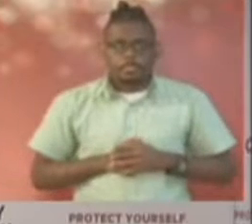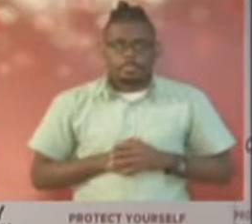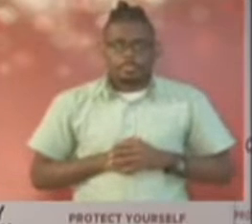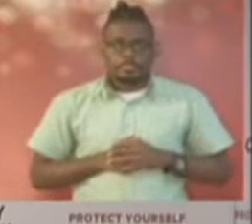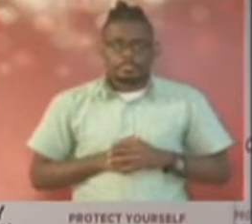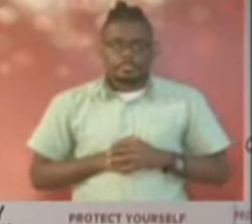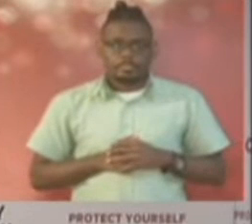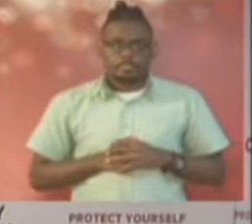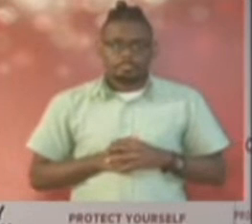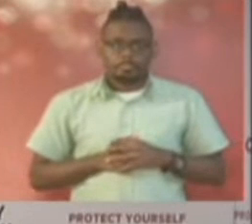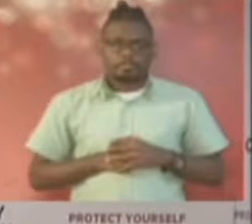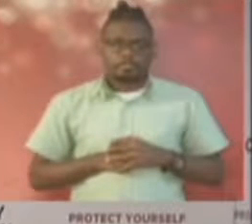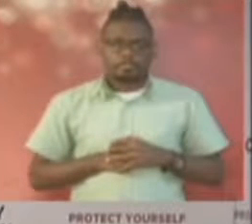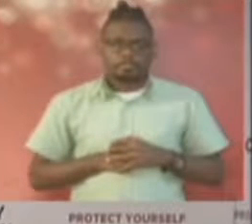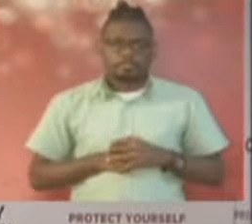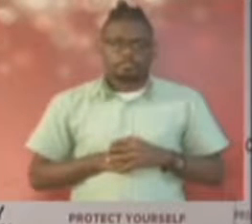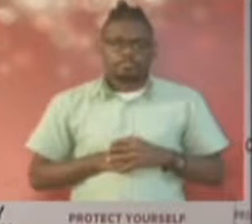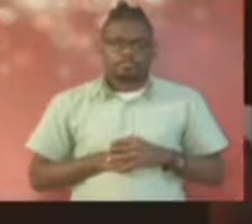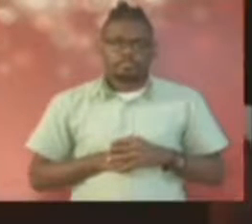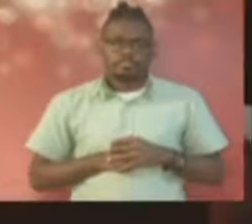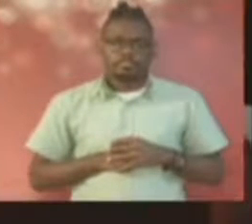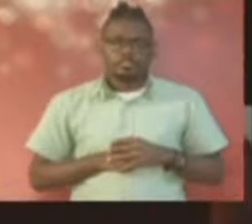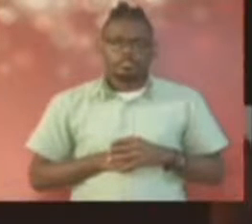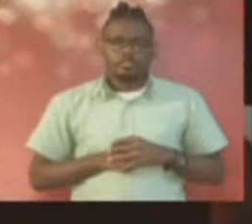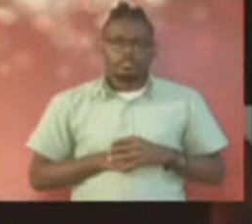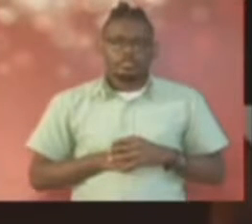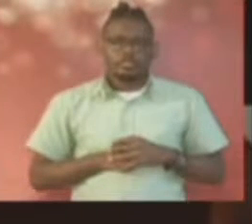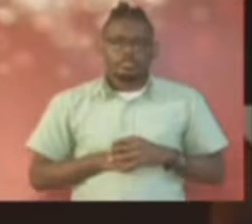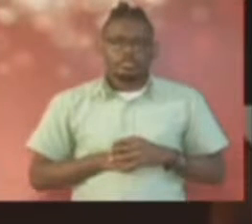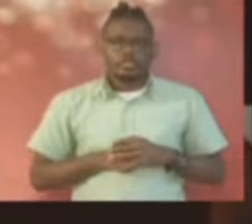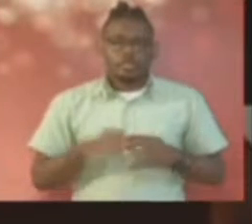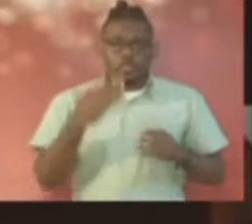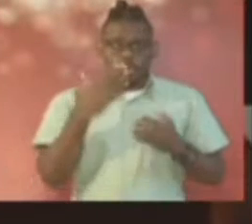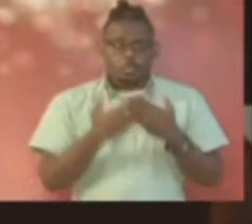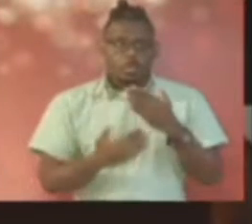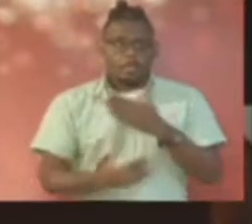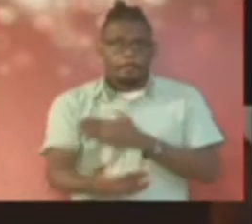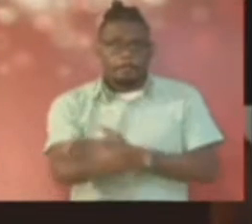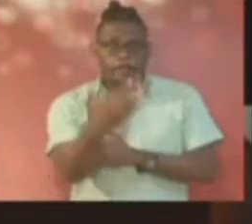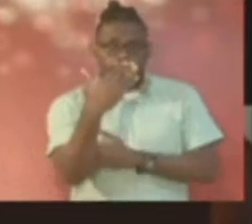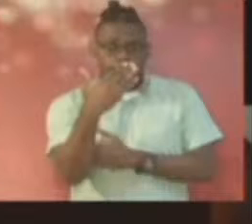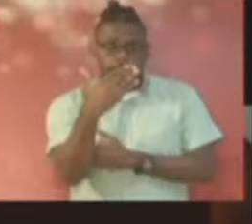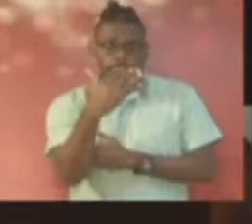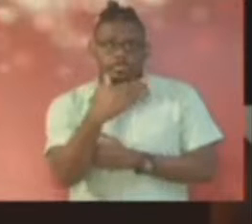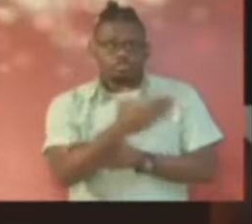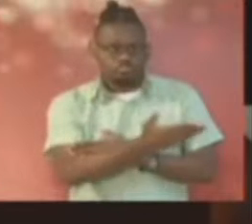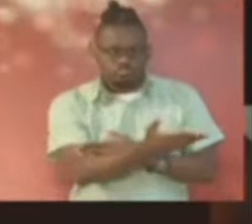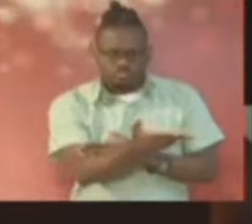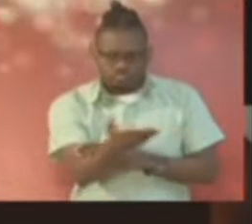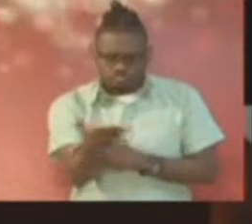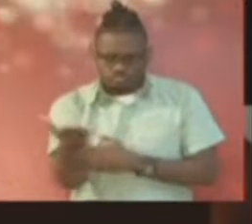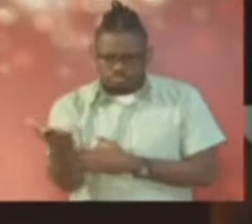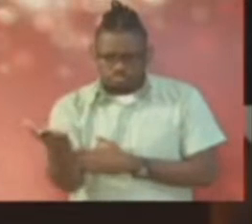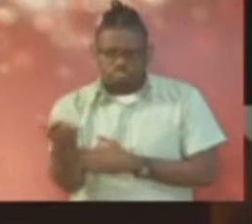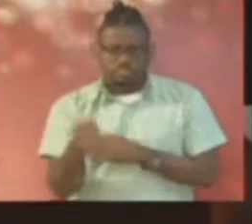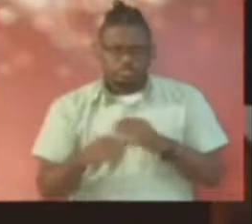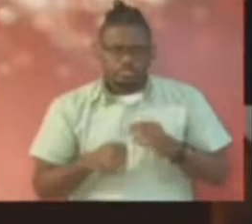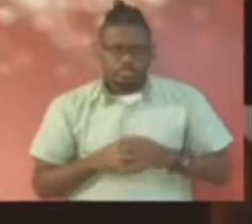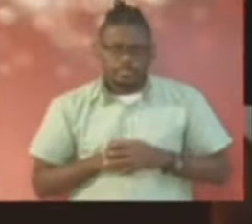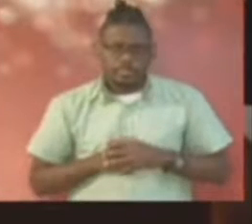Thank you very kindly, Ms. Alcantara, and a very pleasant good morning to the members of this esteemed panel.